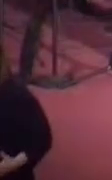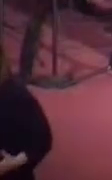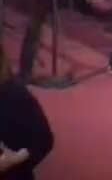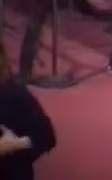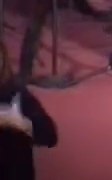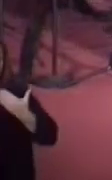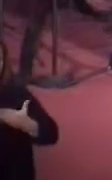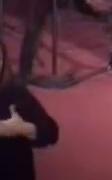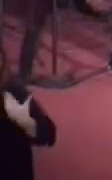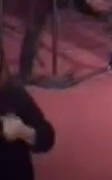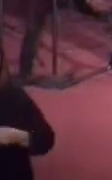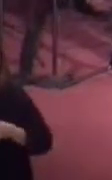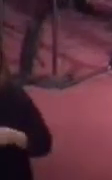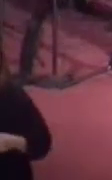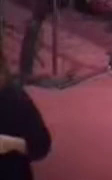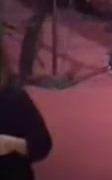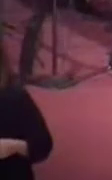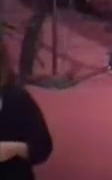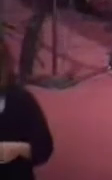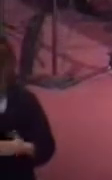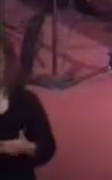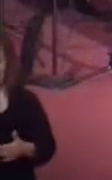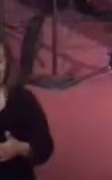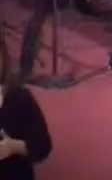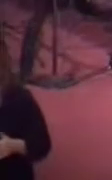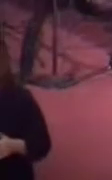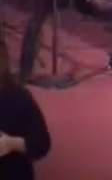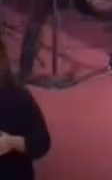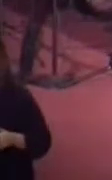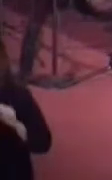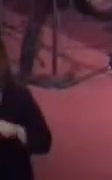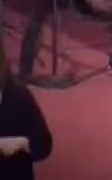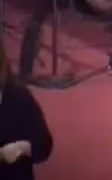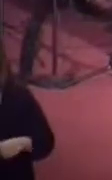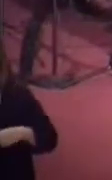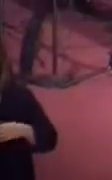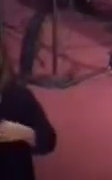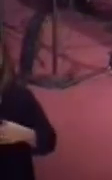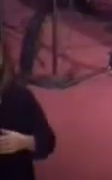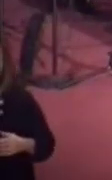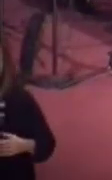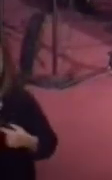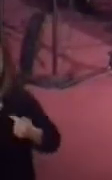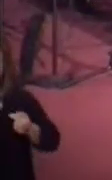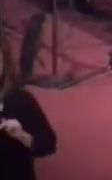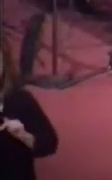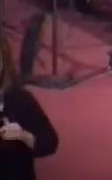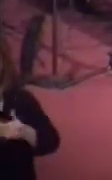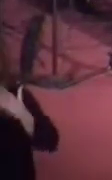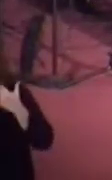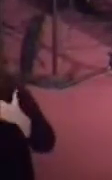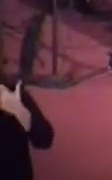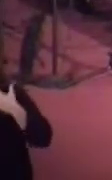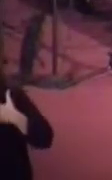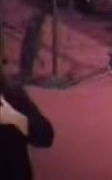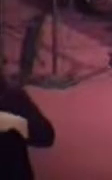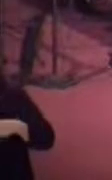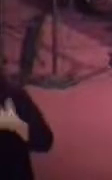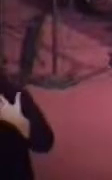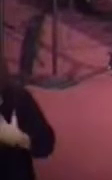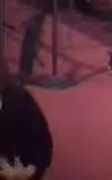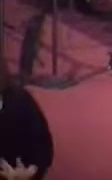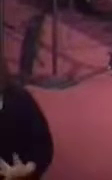when you go through bad stuff. Well, that's simply not true. You're allowed to be broken and to cry and be distressed. Joy is an